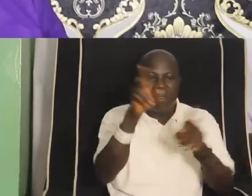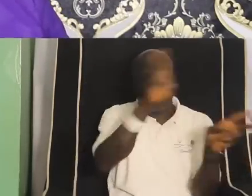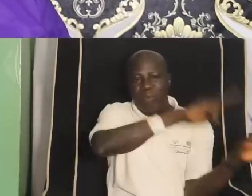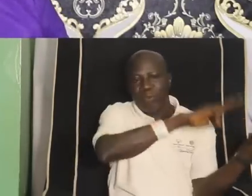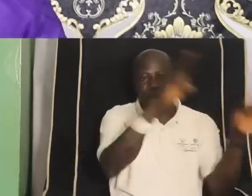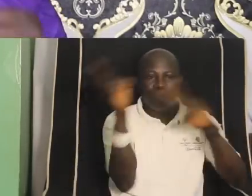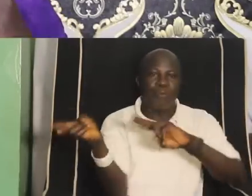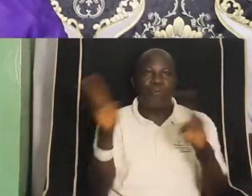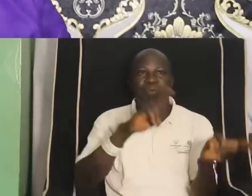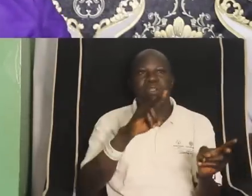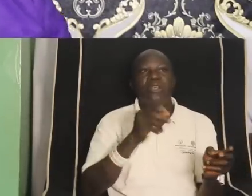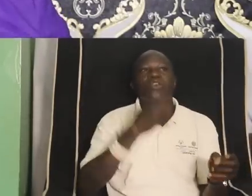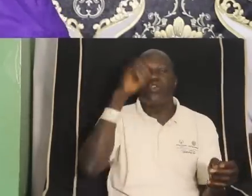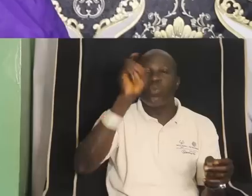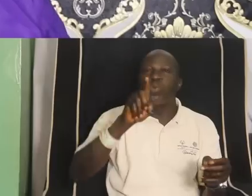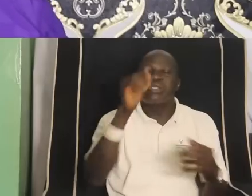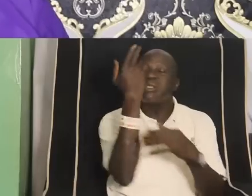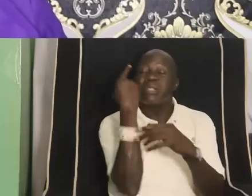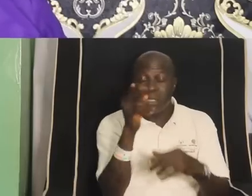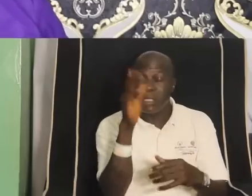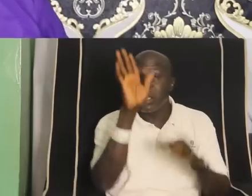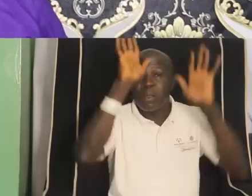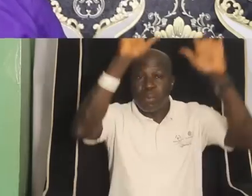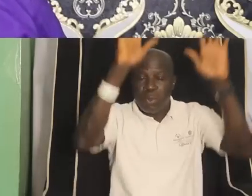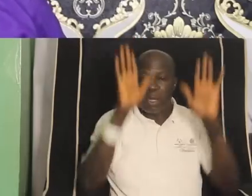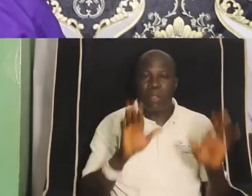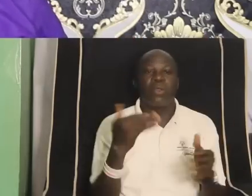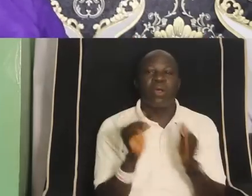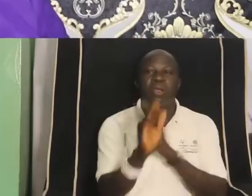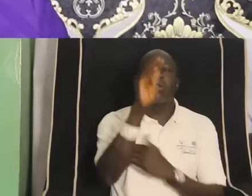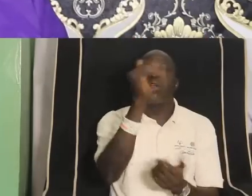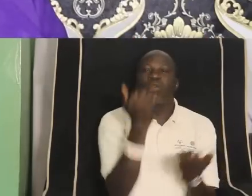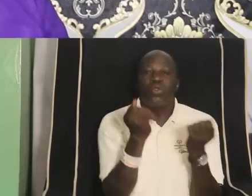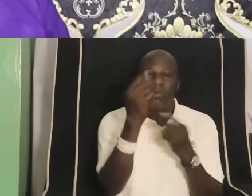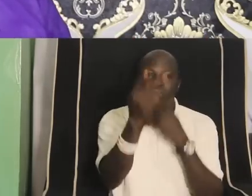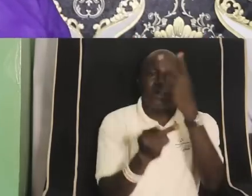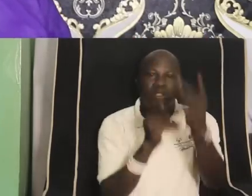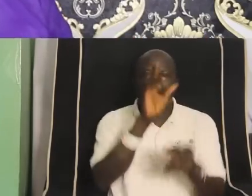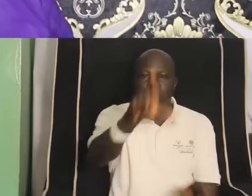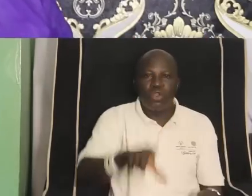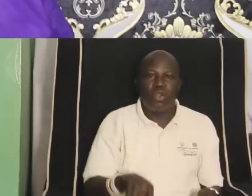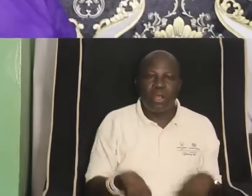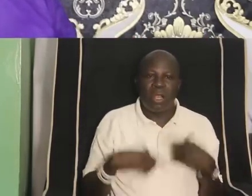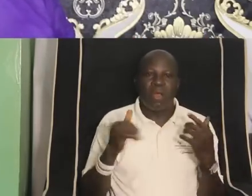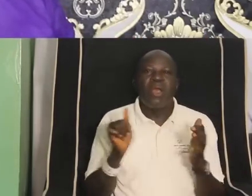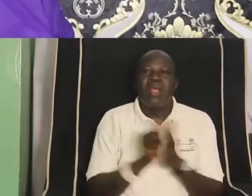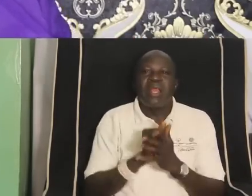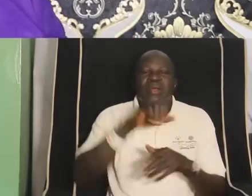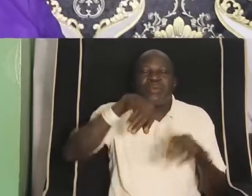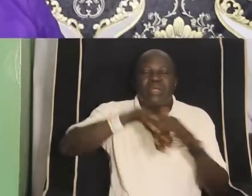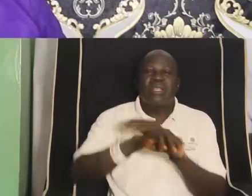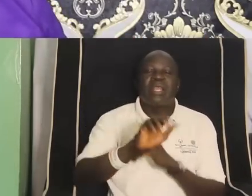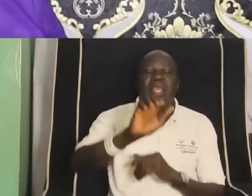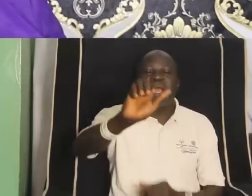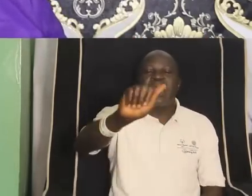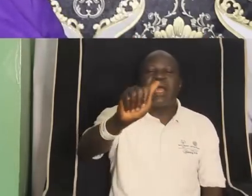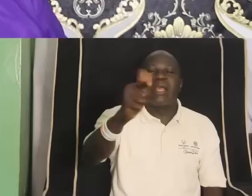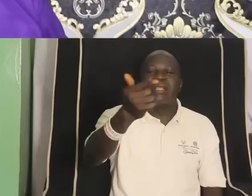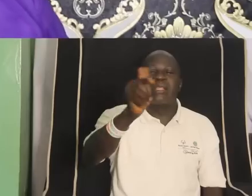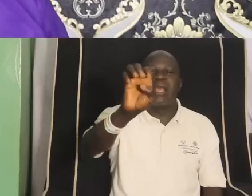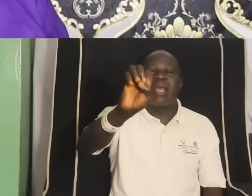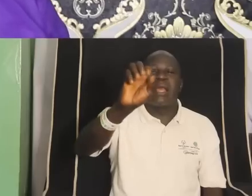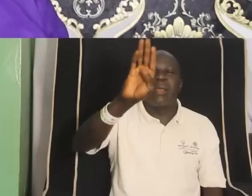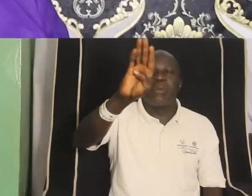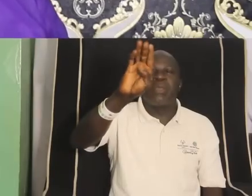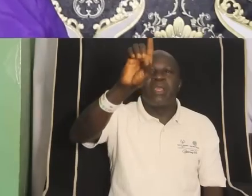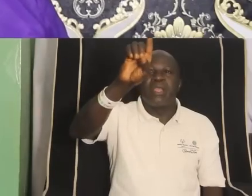ne. Yes. Oko do ori owo iyanu. You must see the miraculous Allah God want to visit your life. Ni agbadu oja. Ni agbadu oja. Ni agbara Olorun.